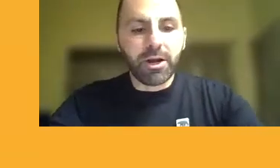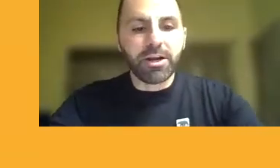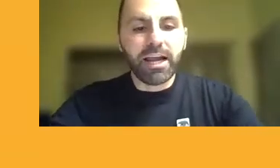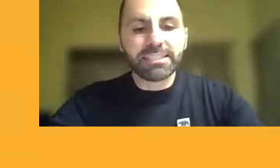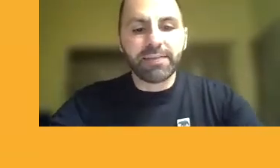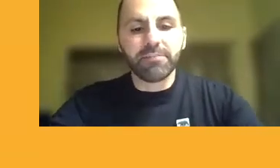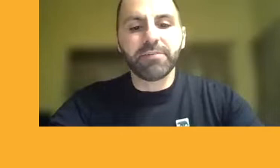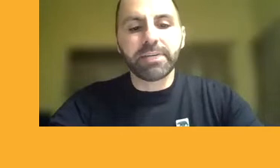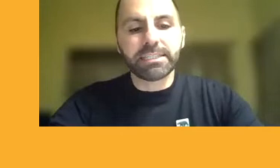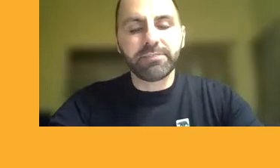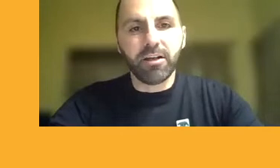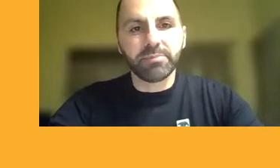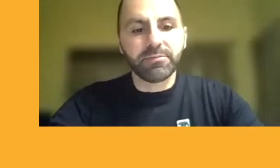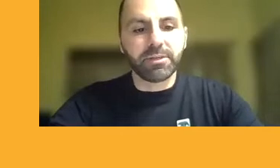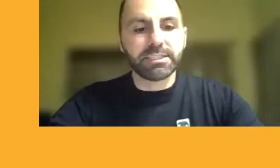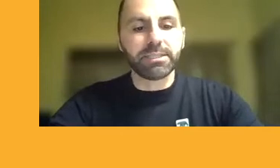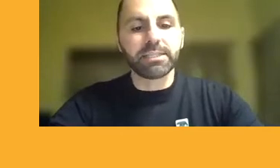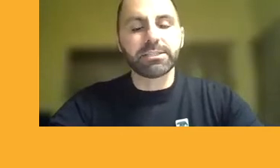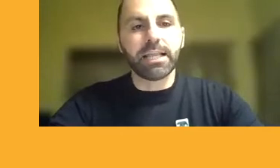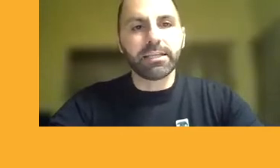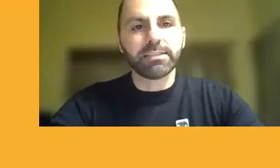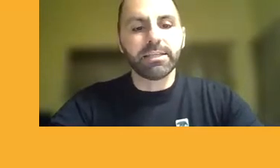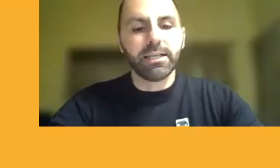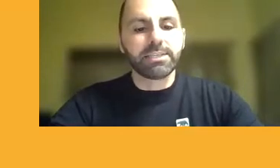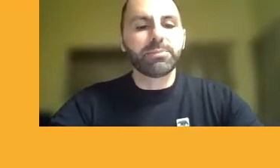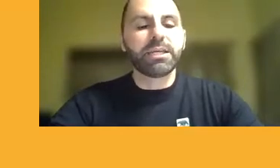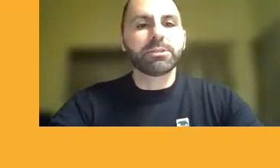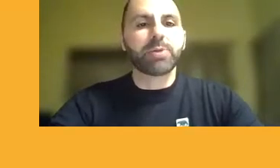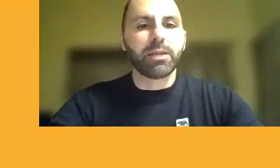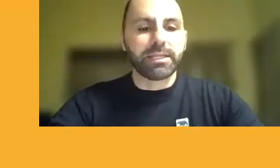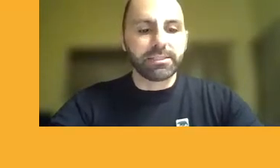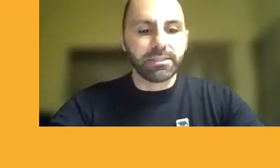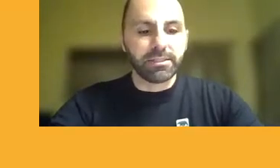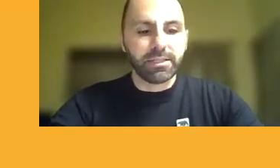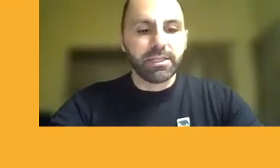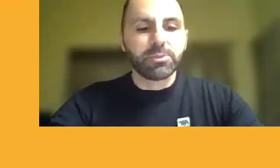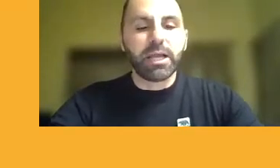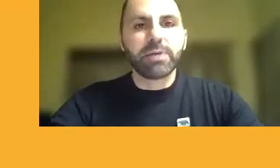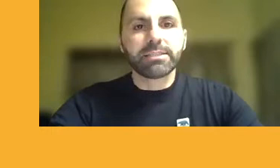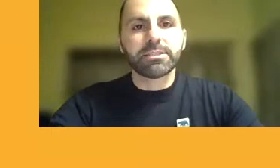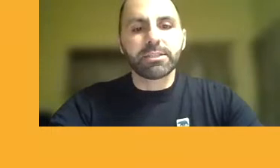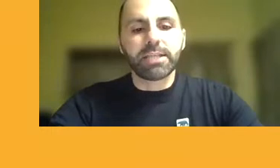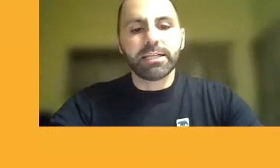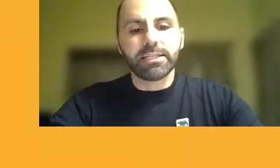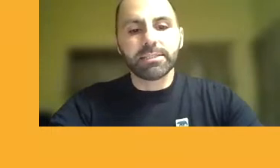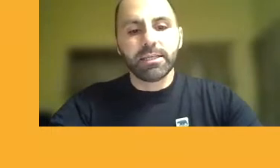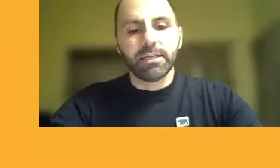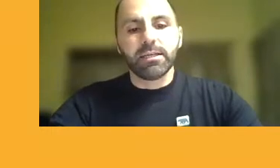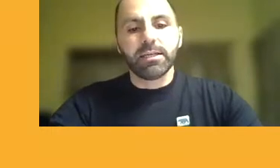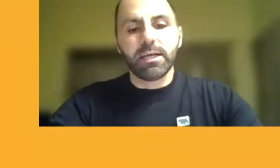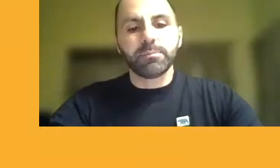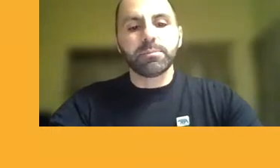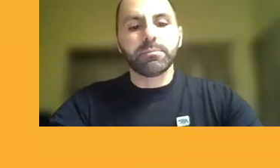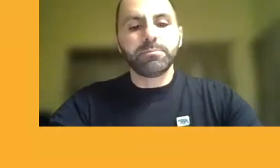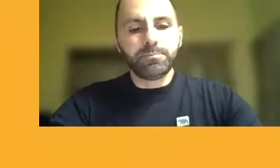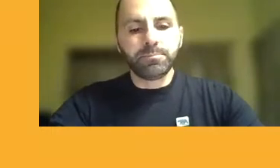And now our highest level of fundraising involvement for Assembly District delegates is to become a trail raiser. Trail raisers are delegates